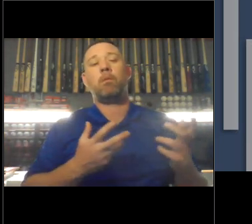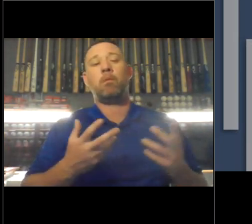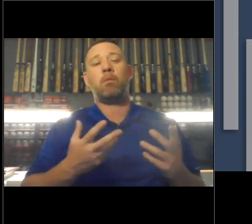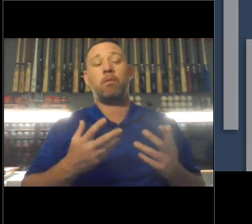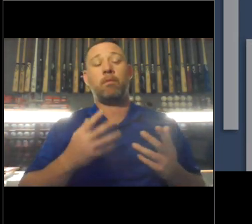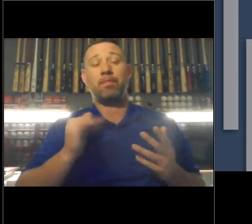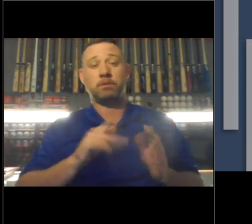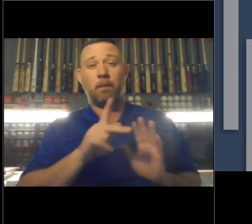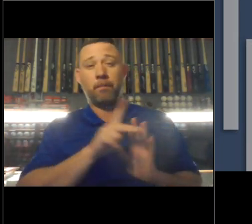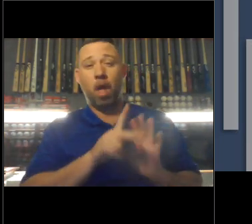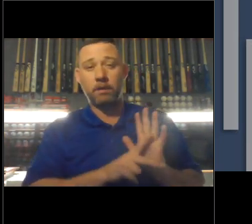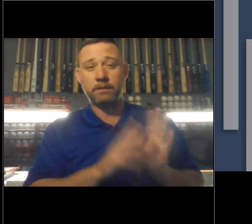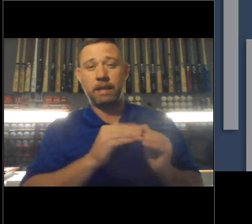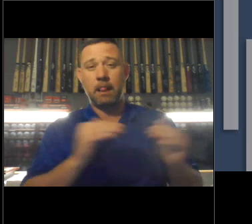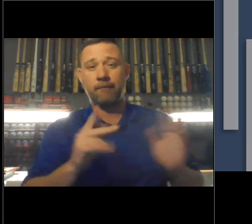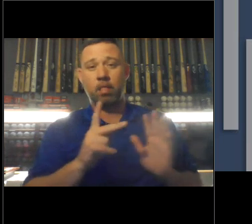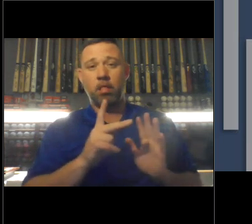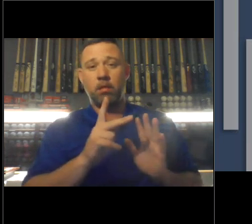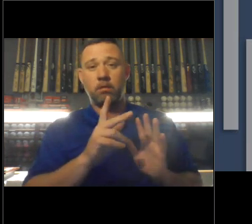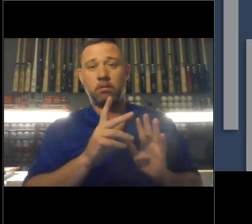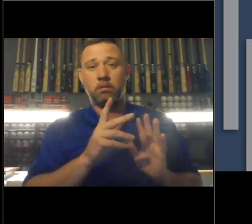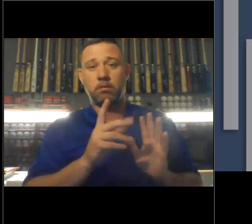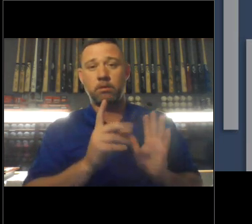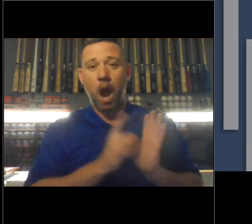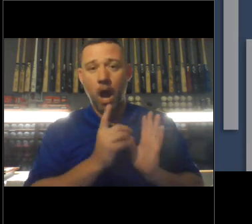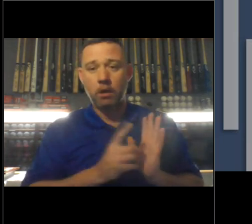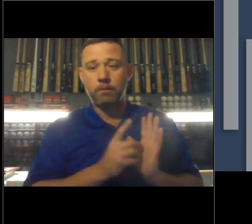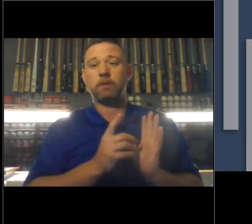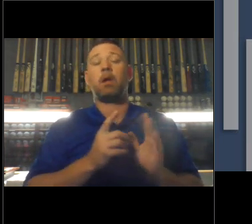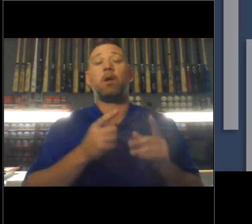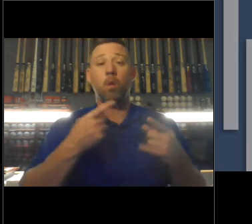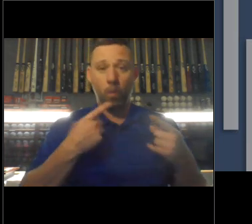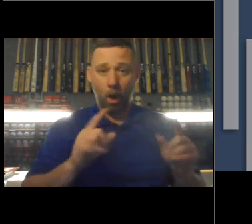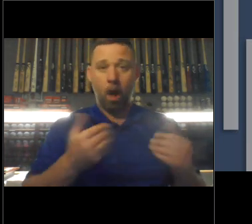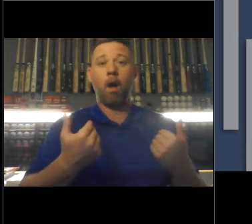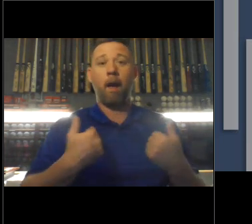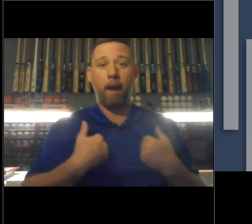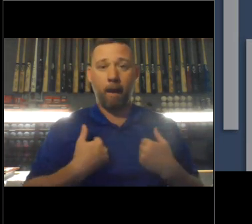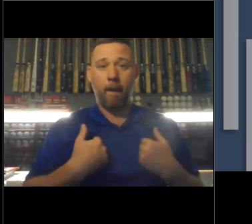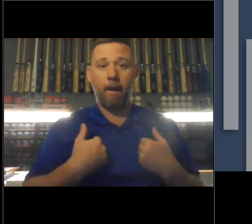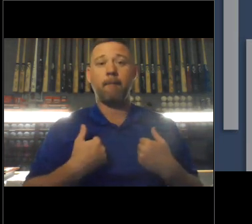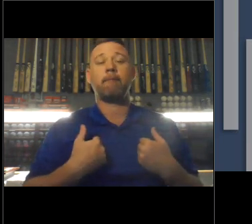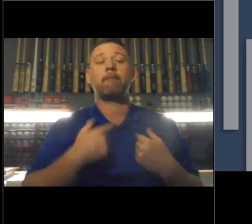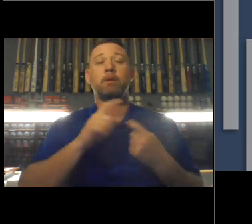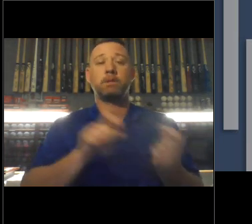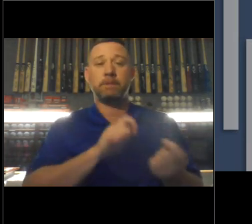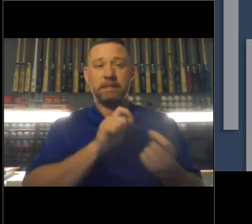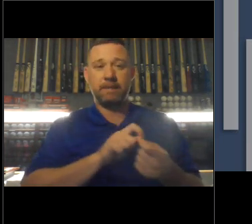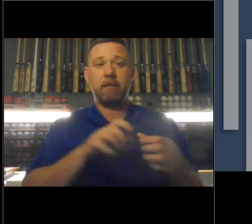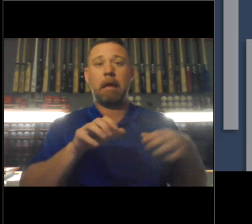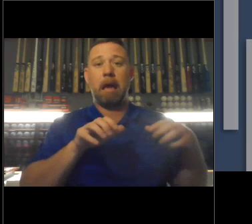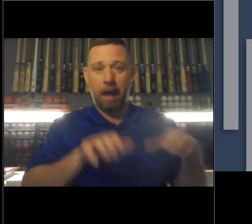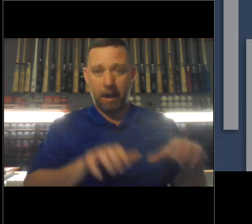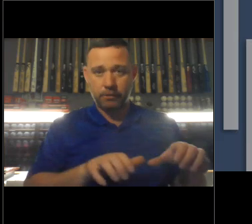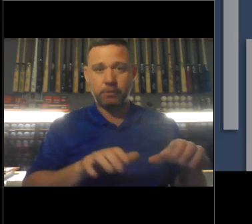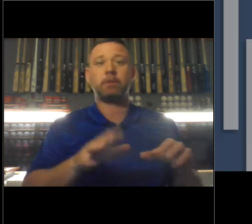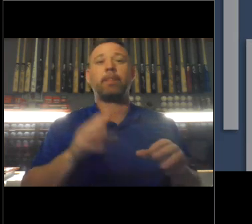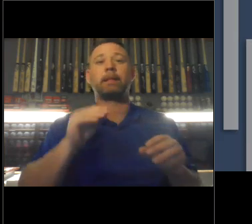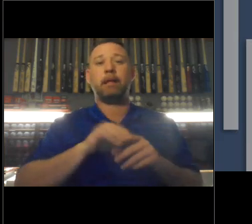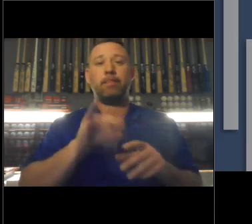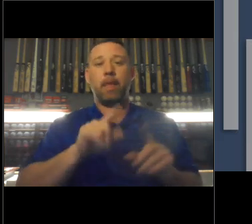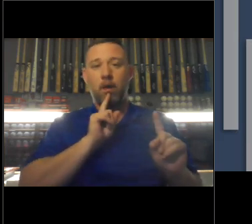a policy level document, and while we do have specific actions that are in the